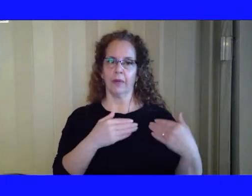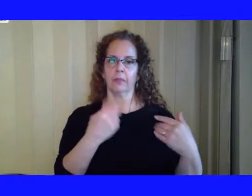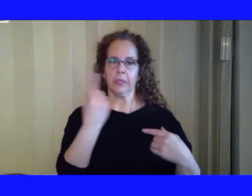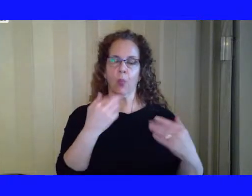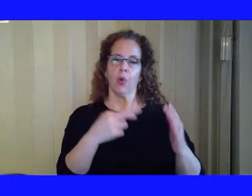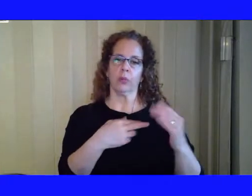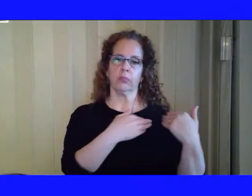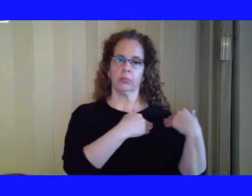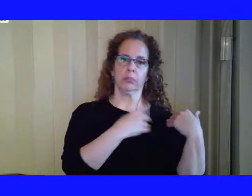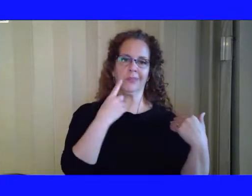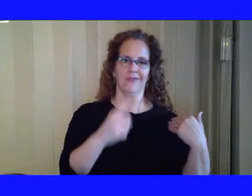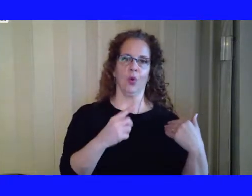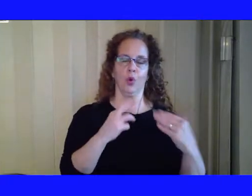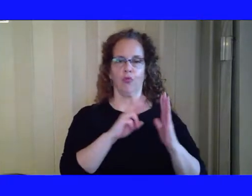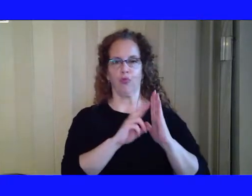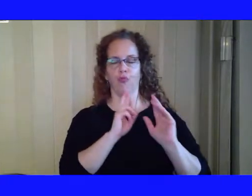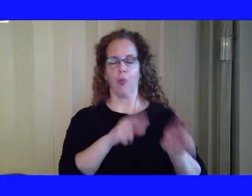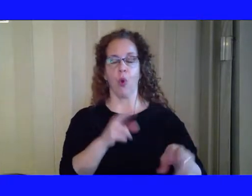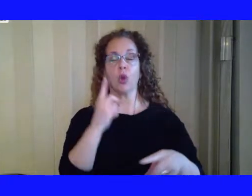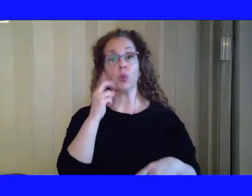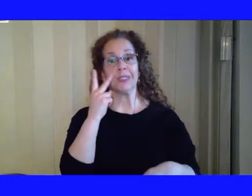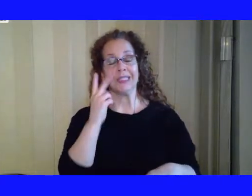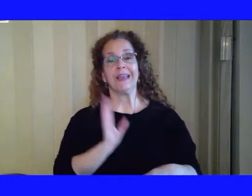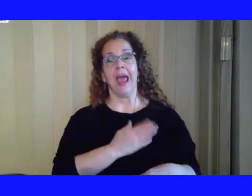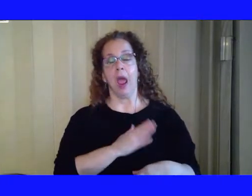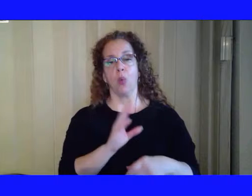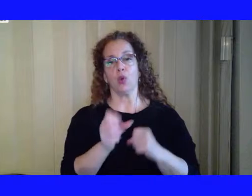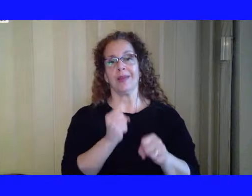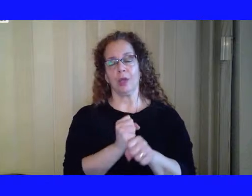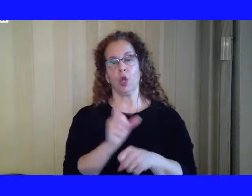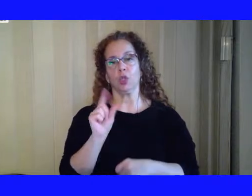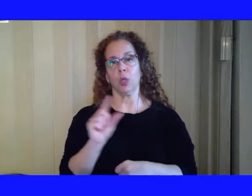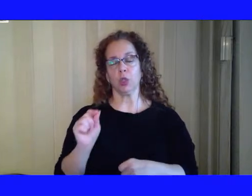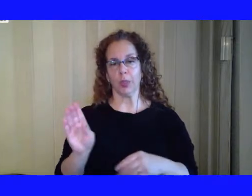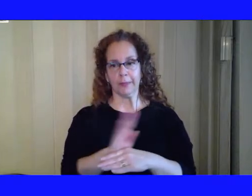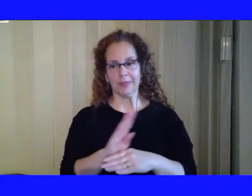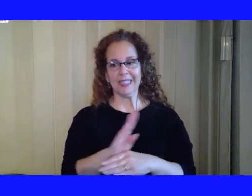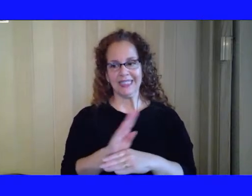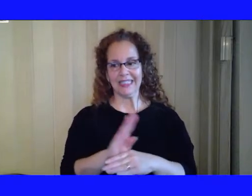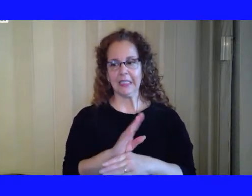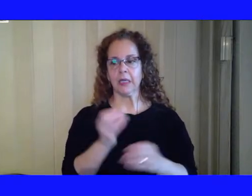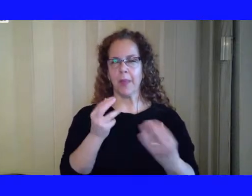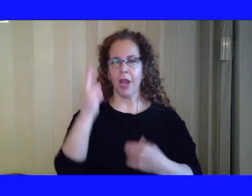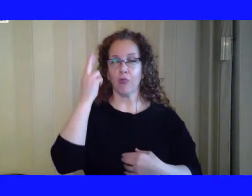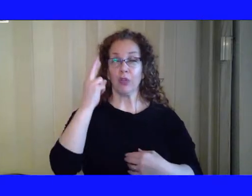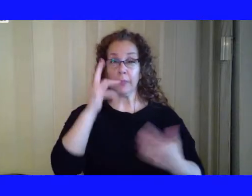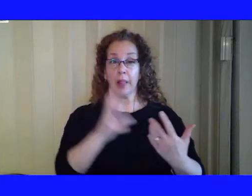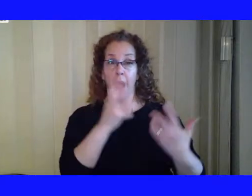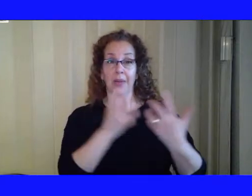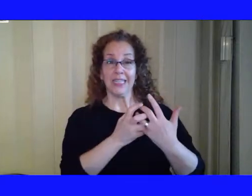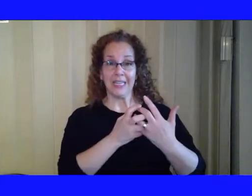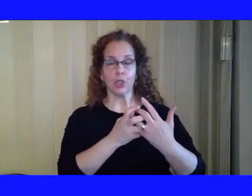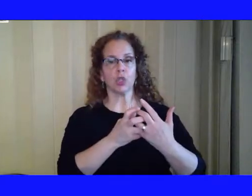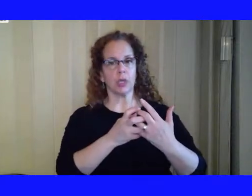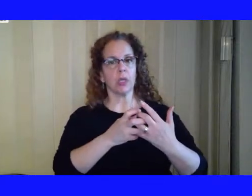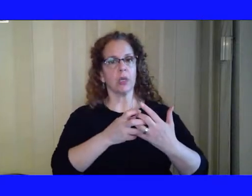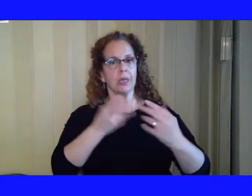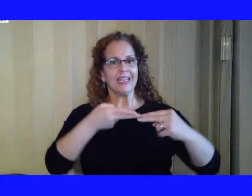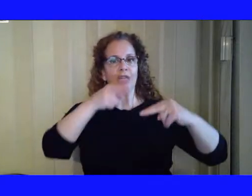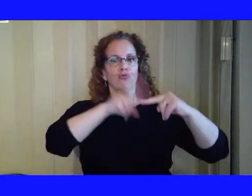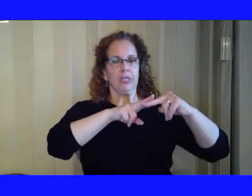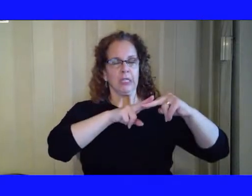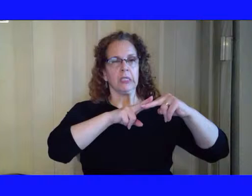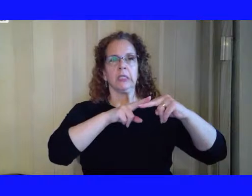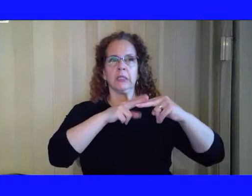time. Next slide, please. As you can see from the next slide, notwithstanding the challenges of